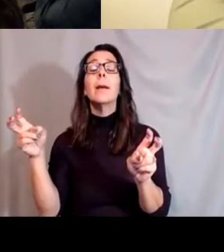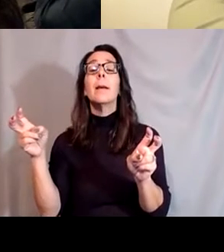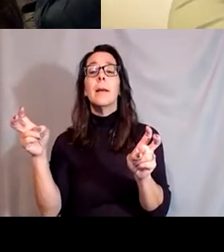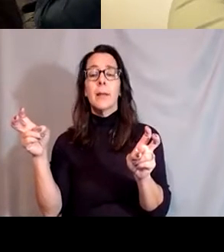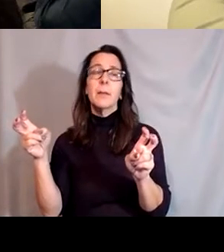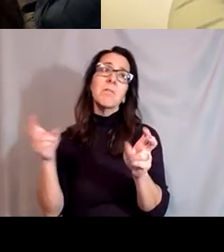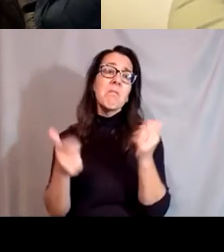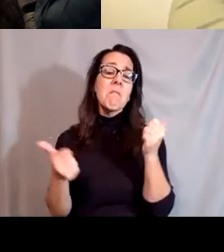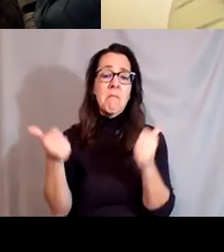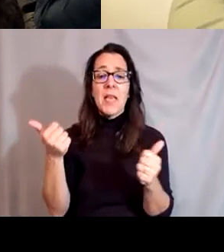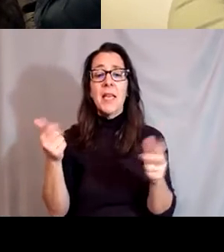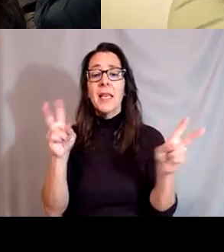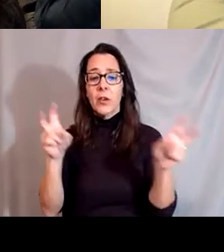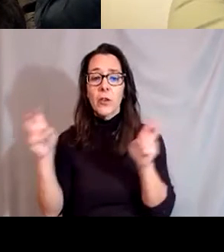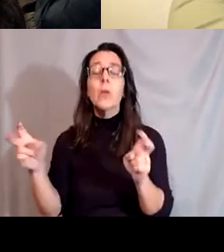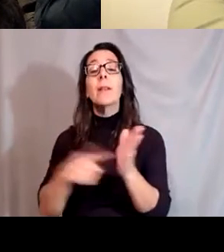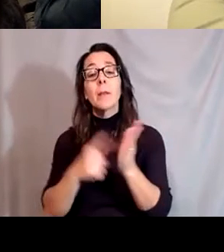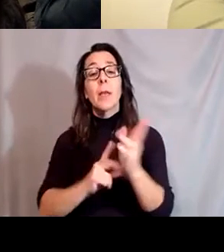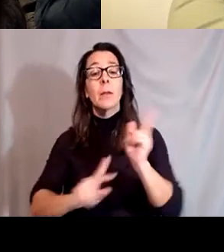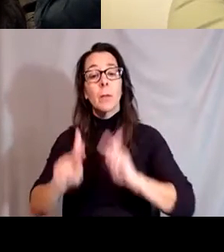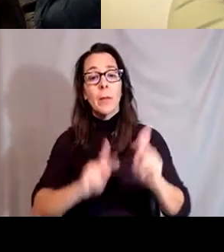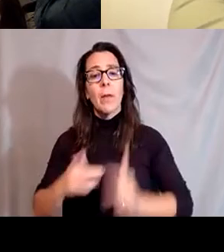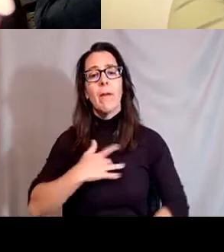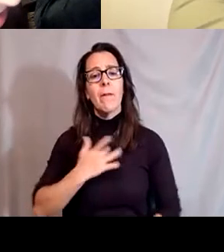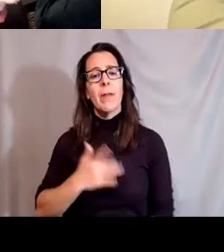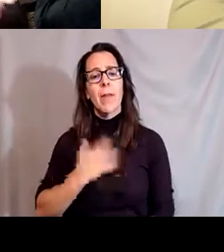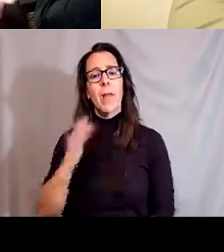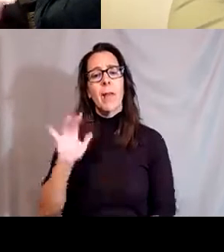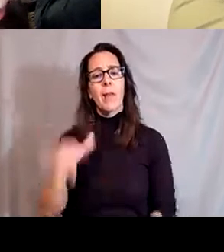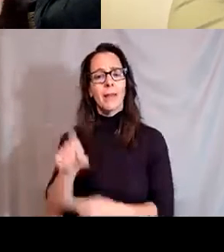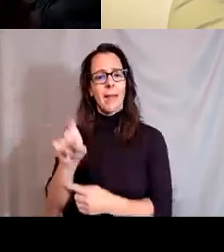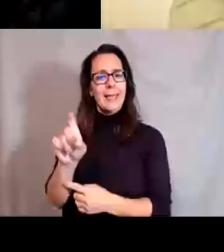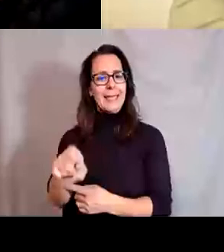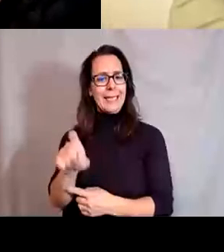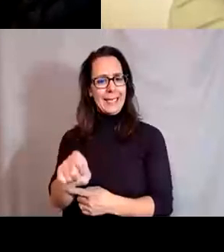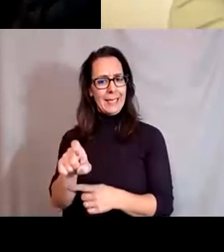need. That people sometimes still think of it as a need. A need.